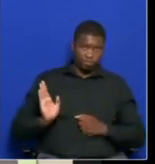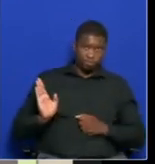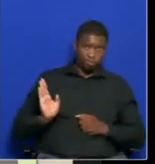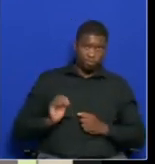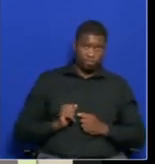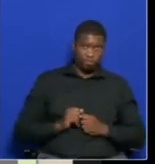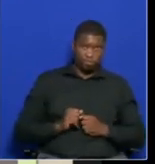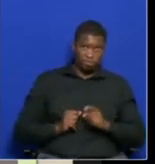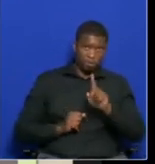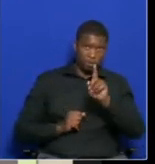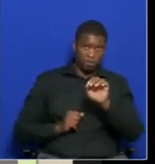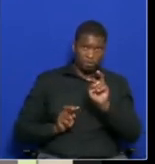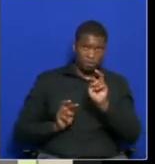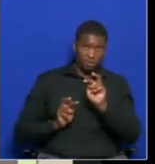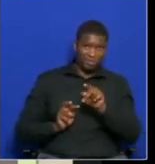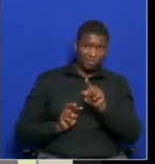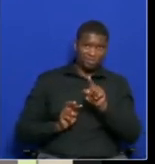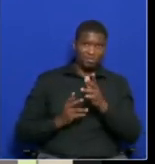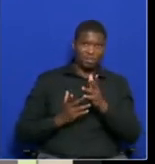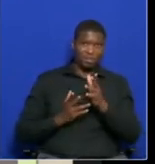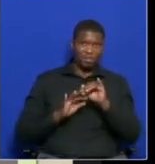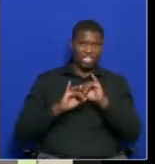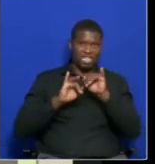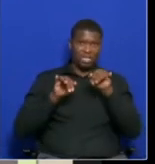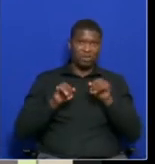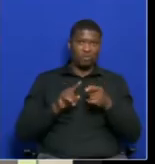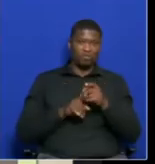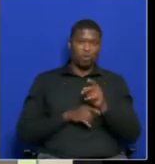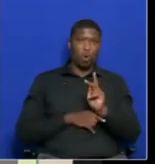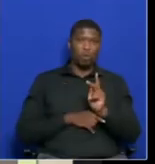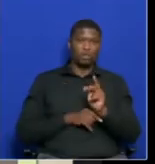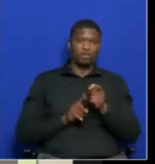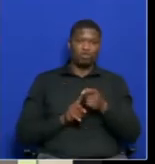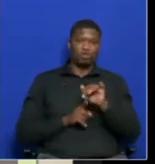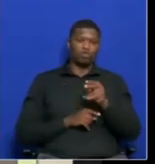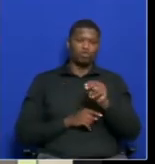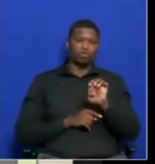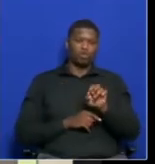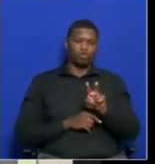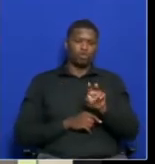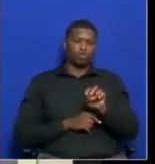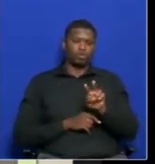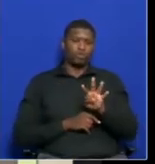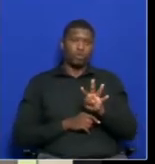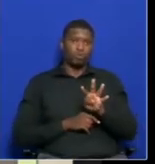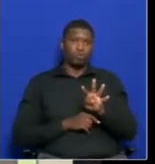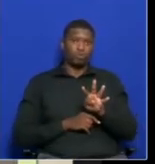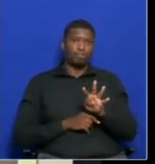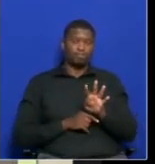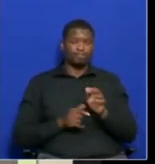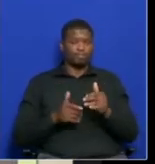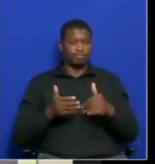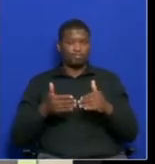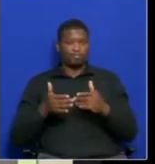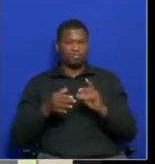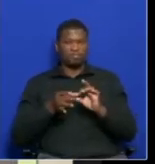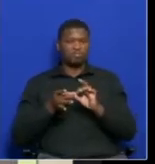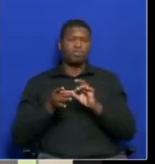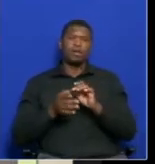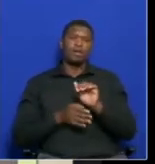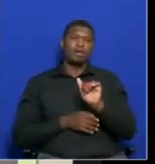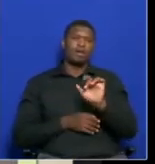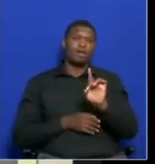invoice from June 2024 and it relates to ad hoc services? Correct, I see. And then on the 26th